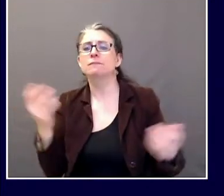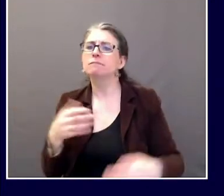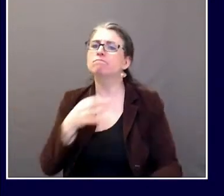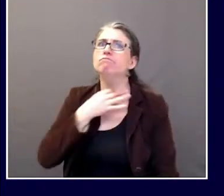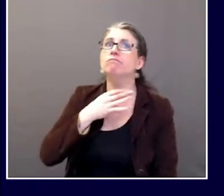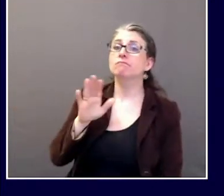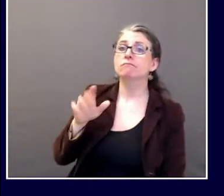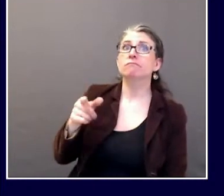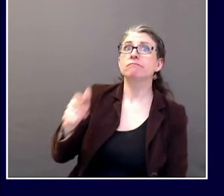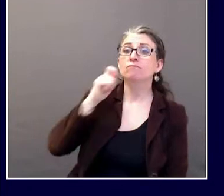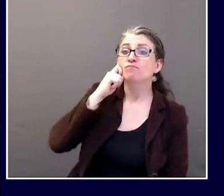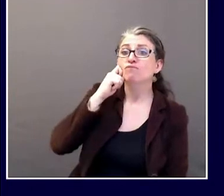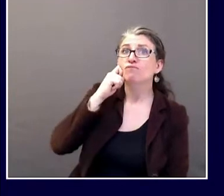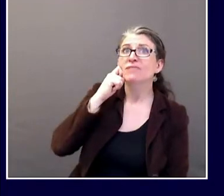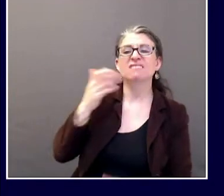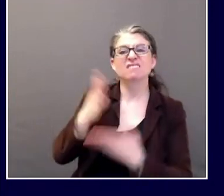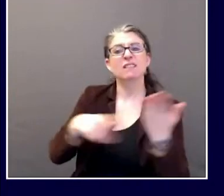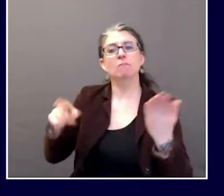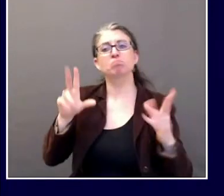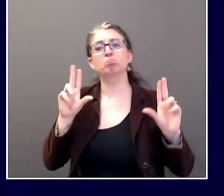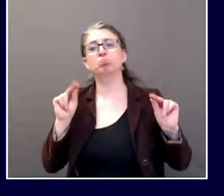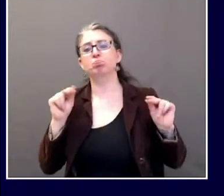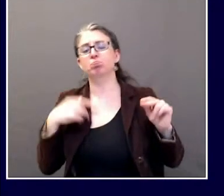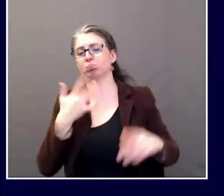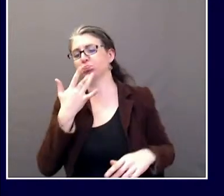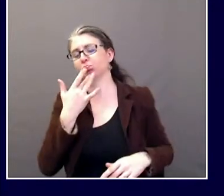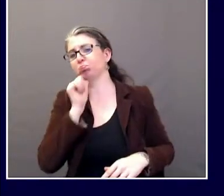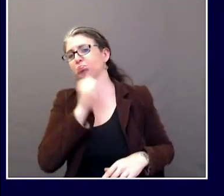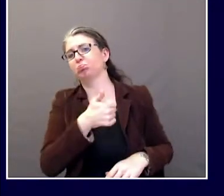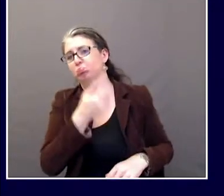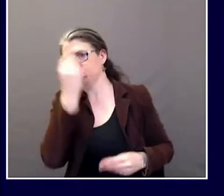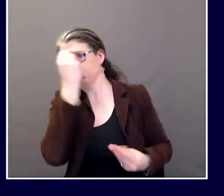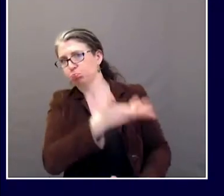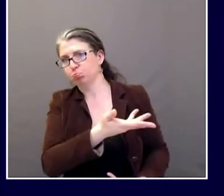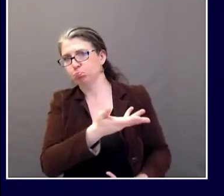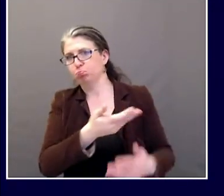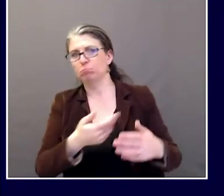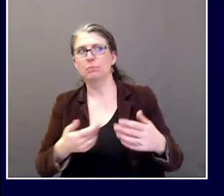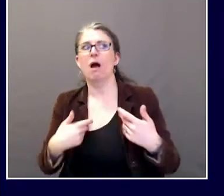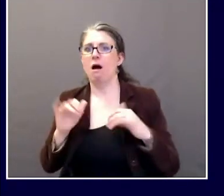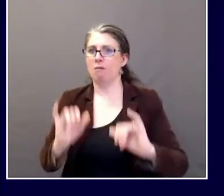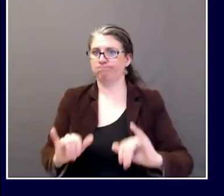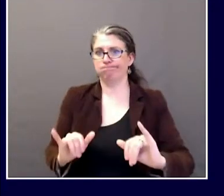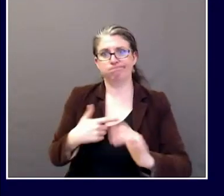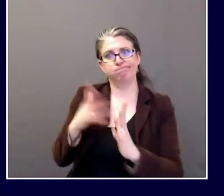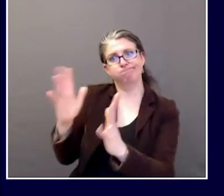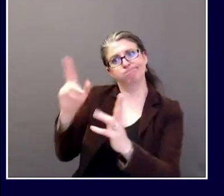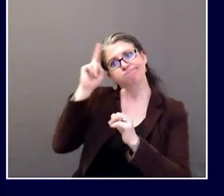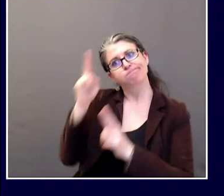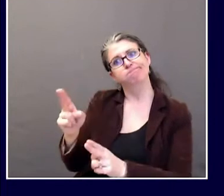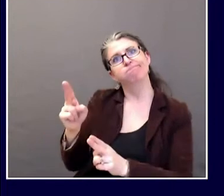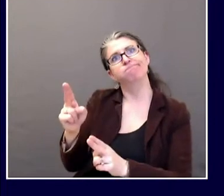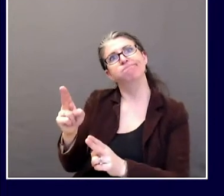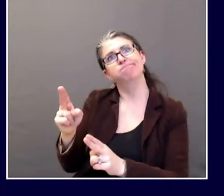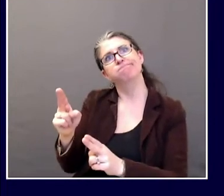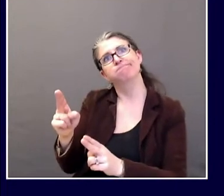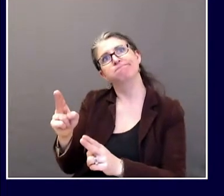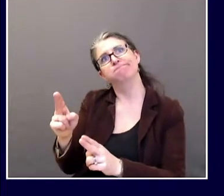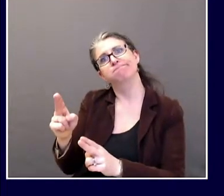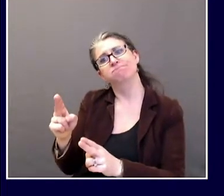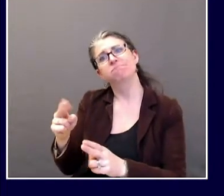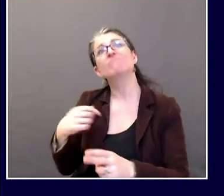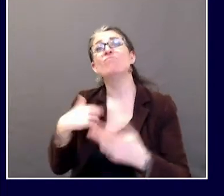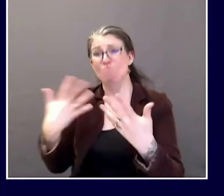have a good view into who is being vaccinated in Maine along every line: age, race, ethnicity,